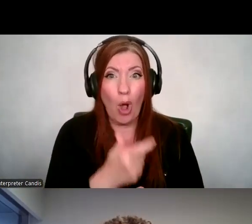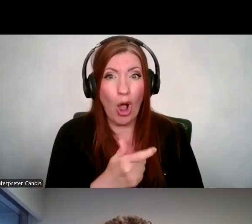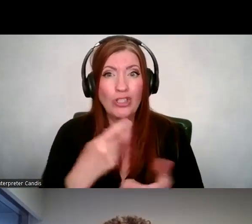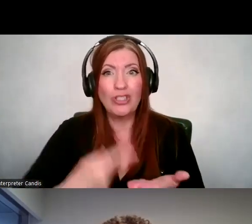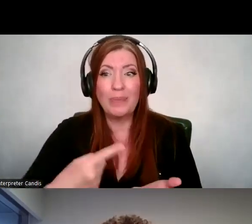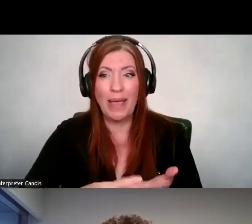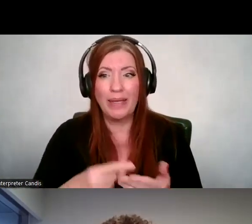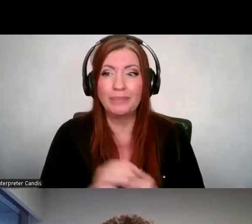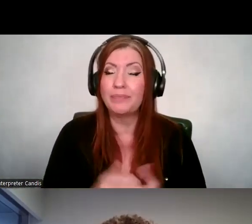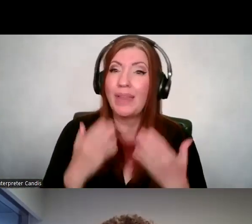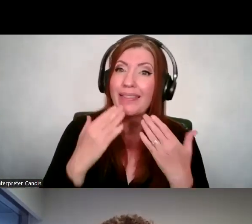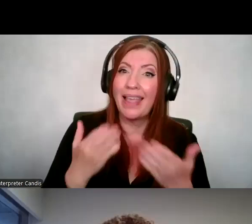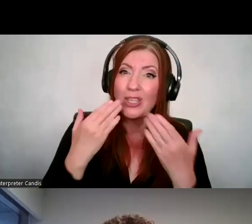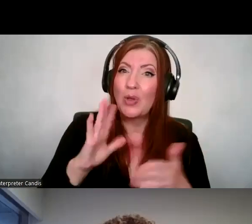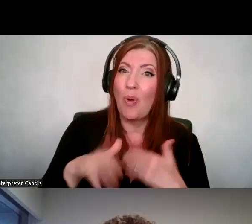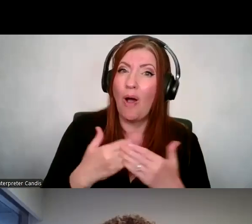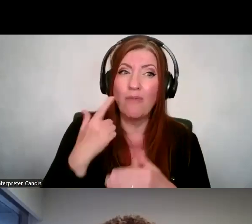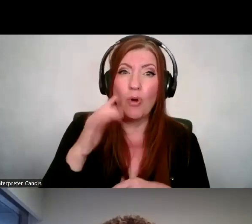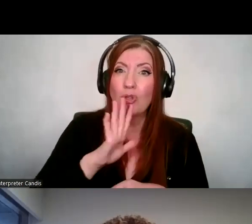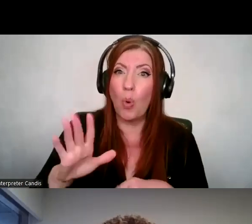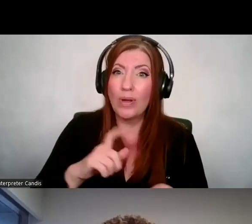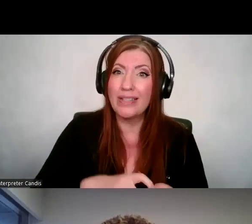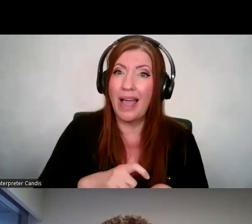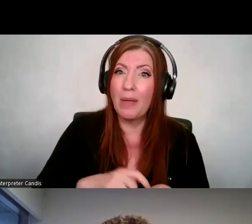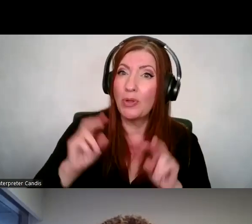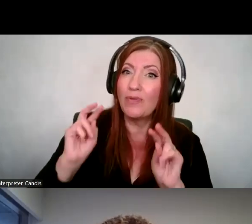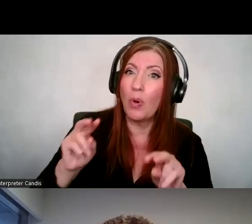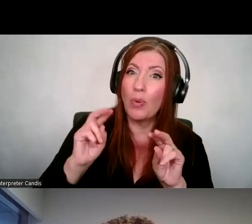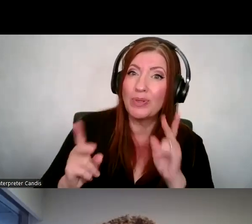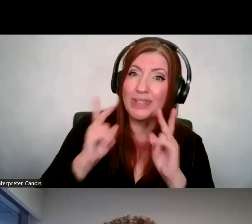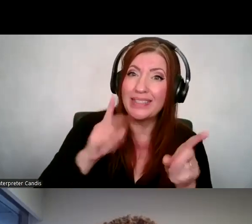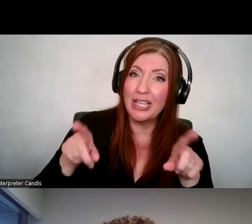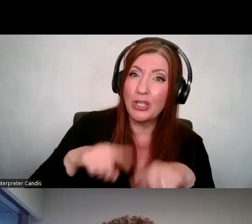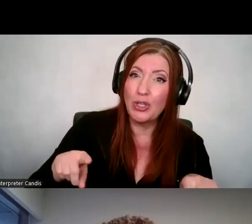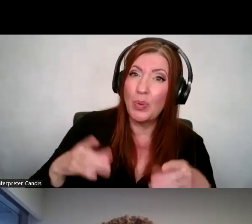Thank you all for your time. Looking forward to seeing you here next week.